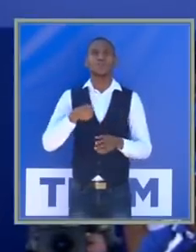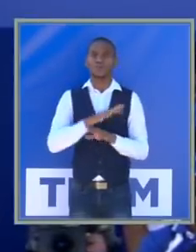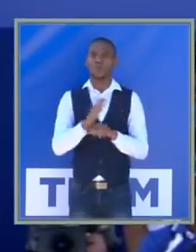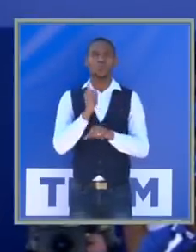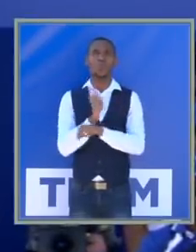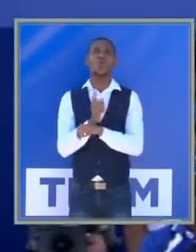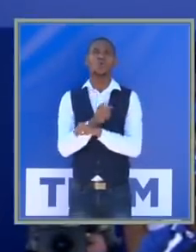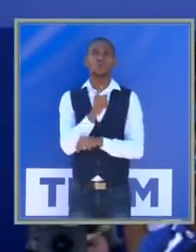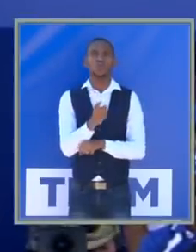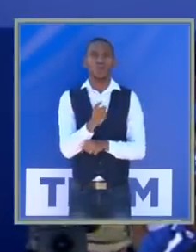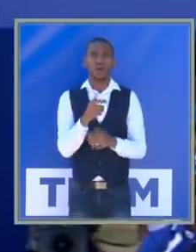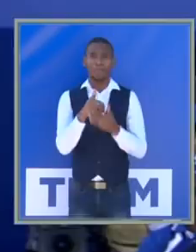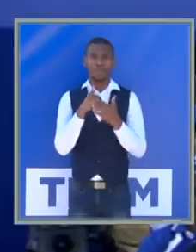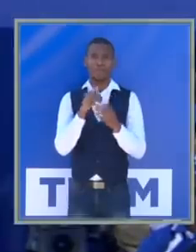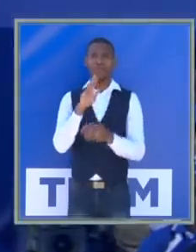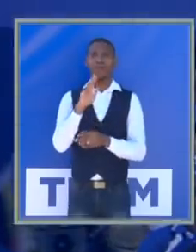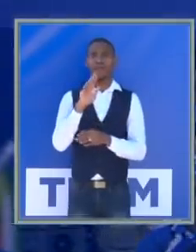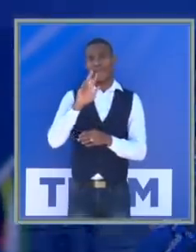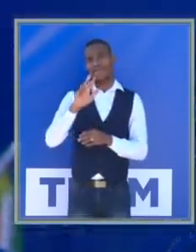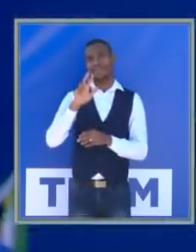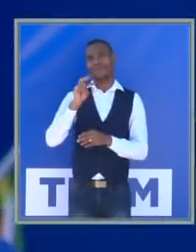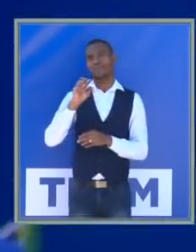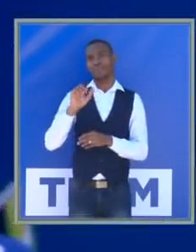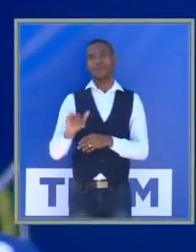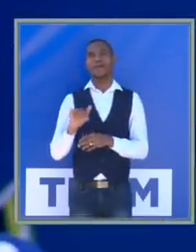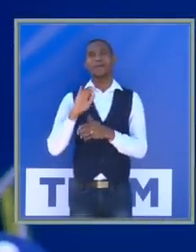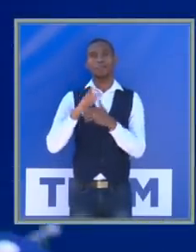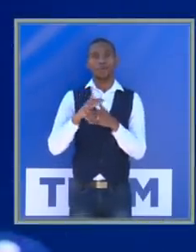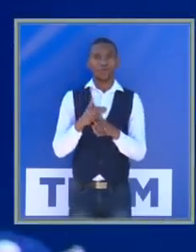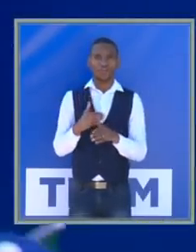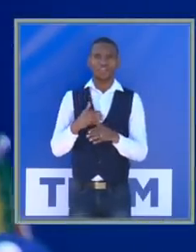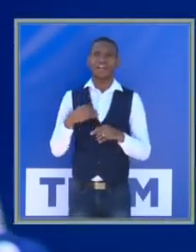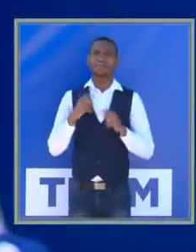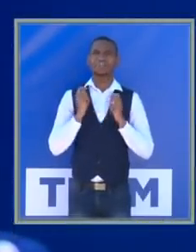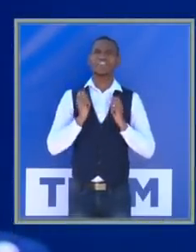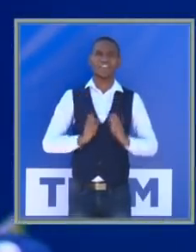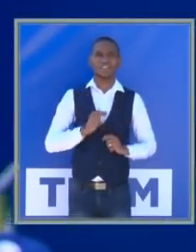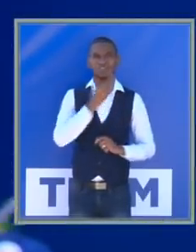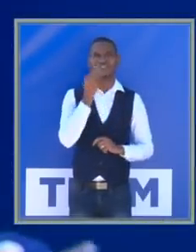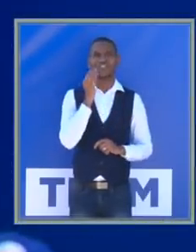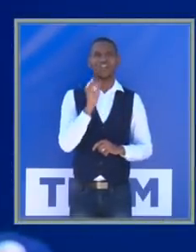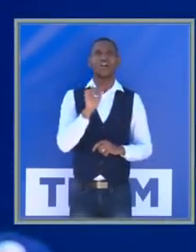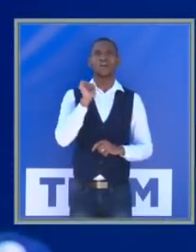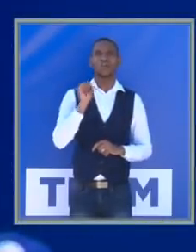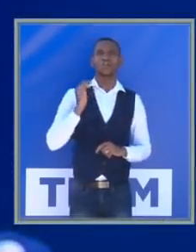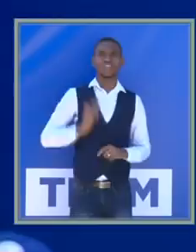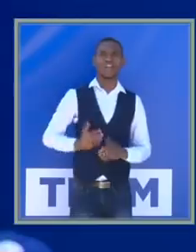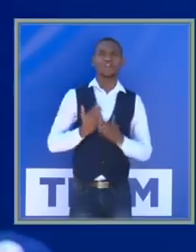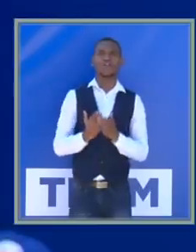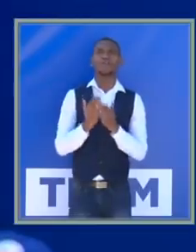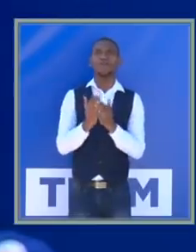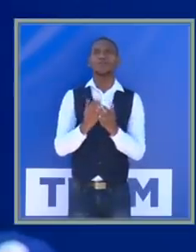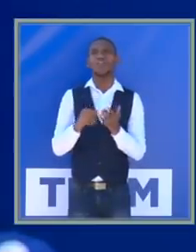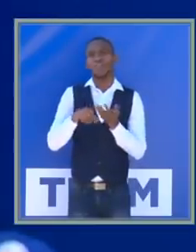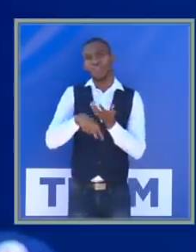you before the 8th of May, because I'm tired of saying your side of the boat is